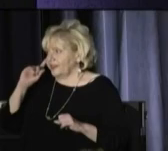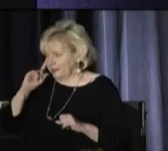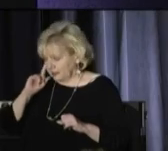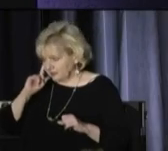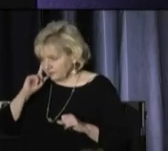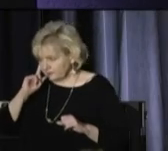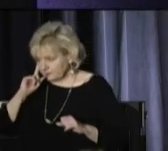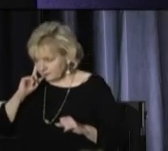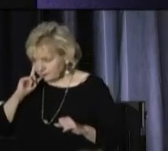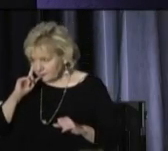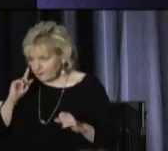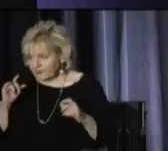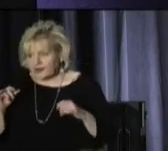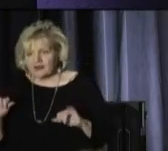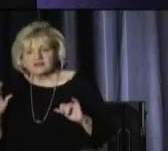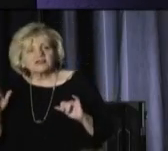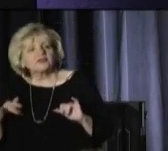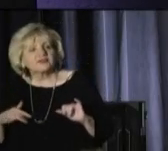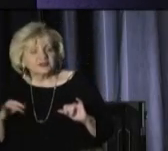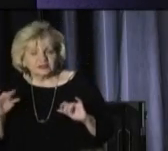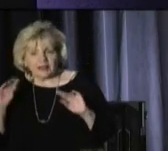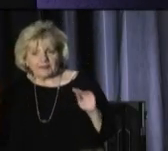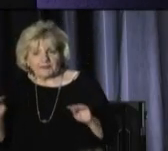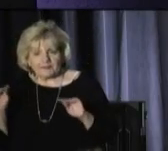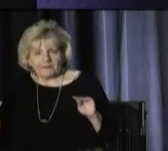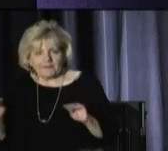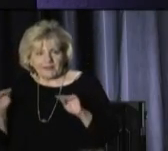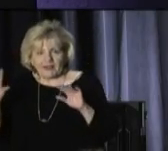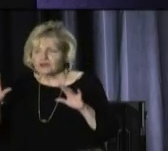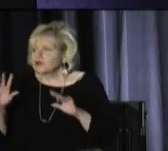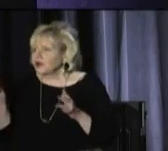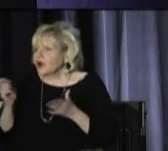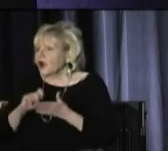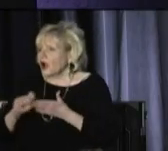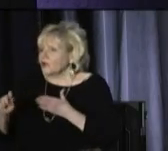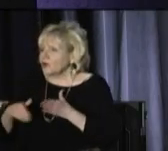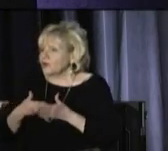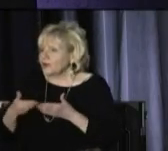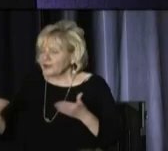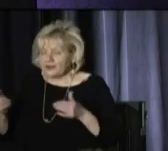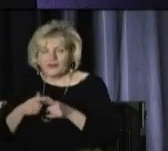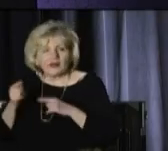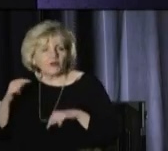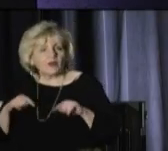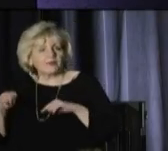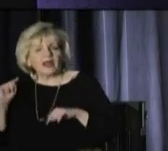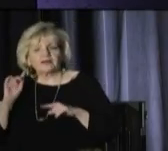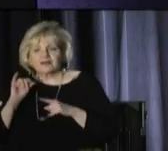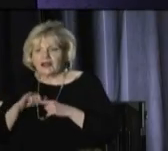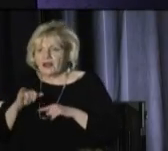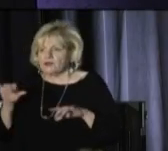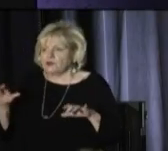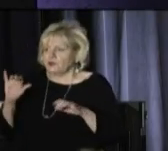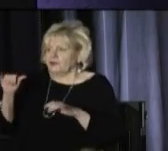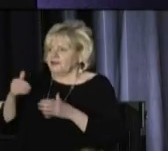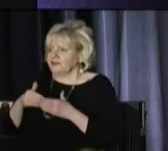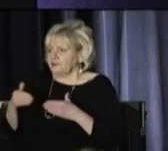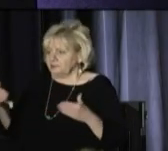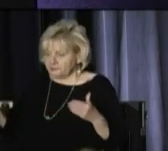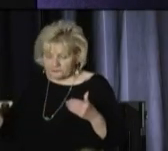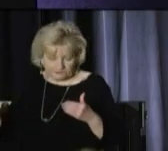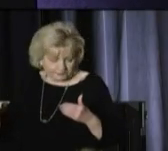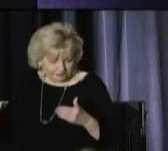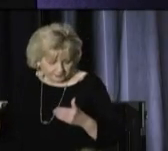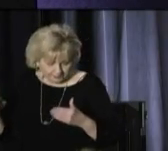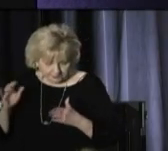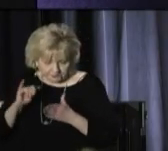I mean, it still does feel like magic. I wrote the whole Poet X and then went back to it and realized that I had been doing this thing where the character